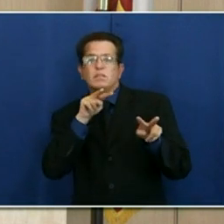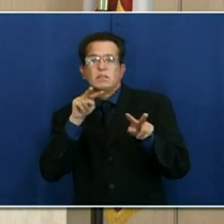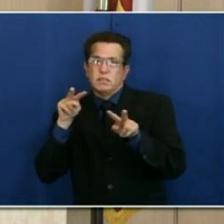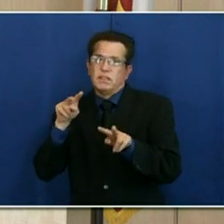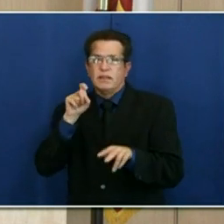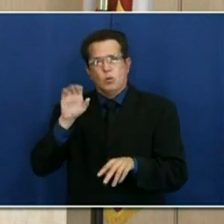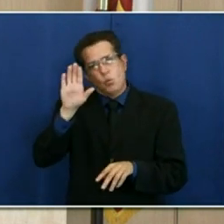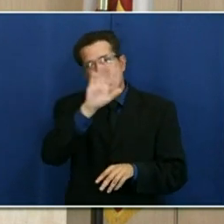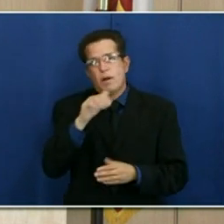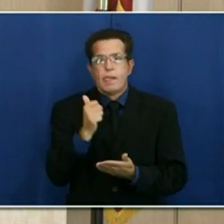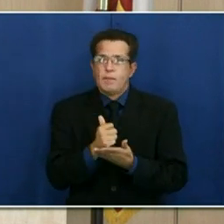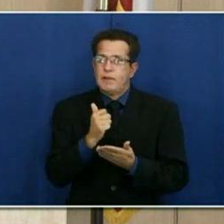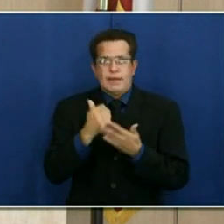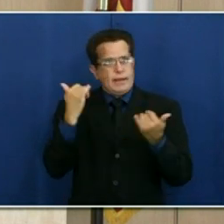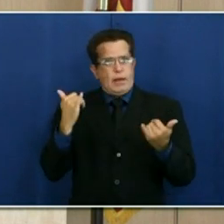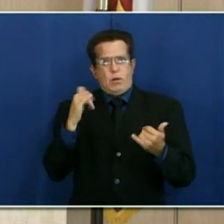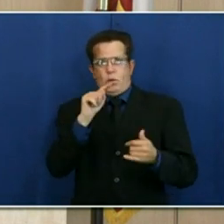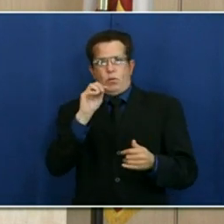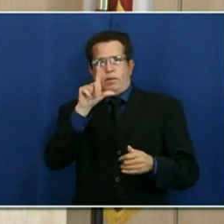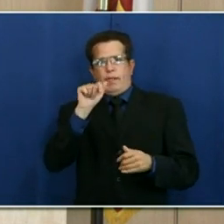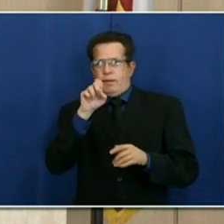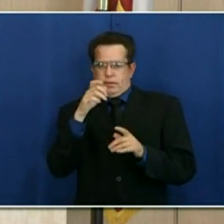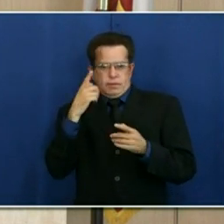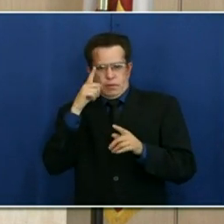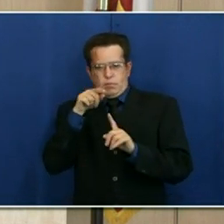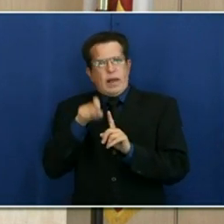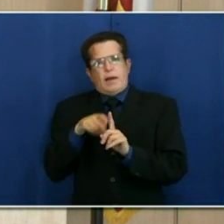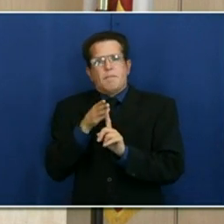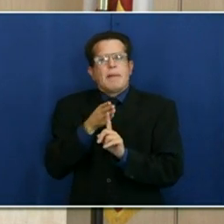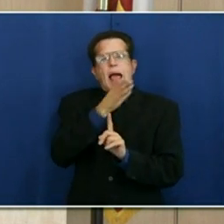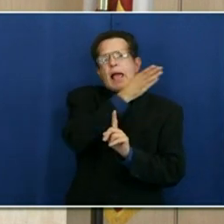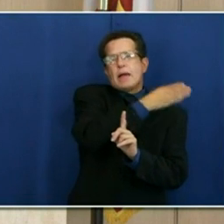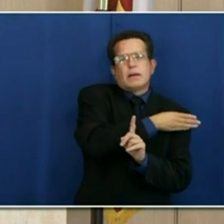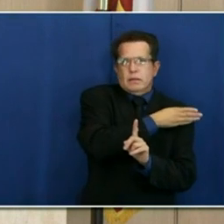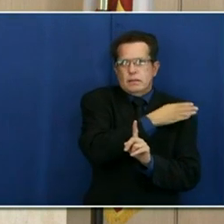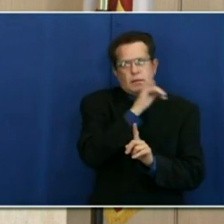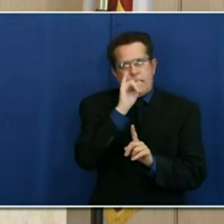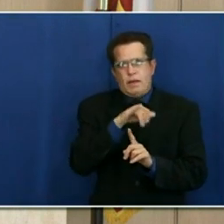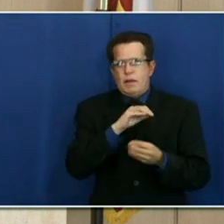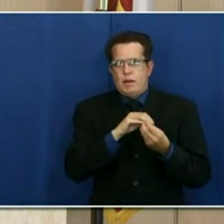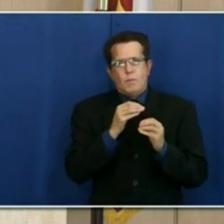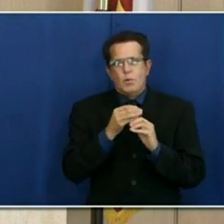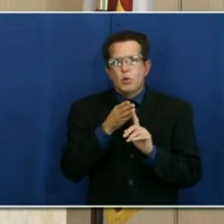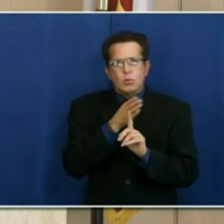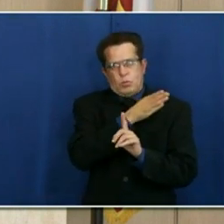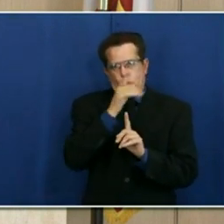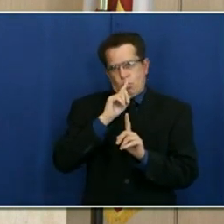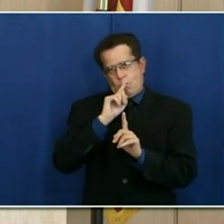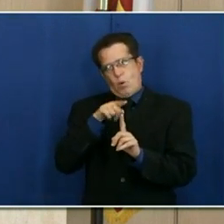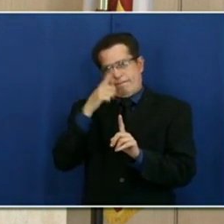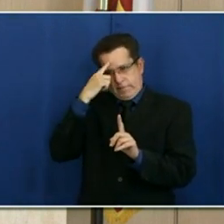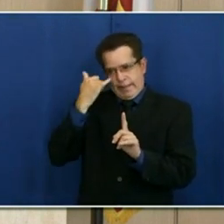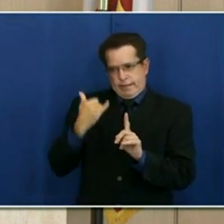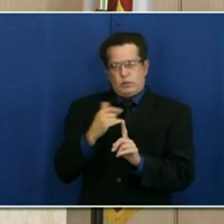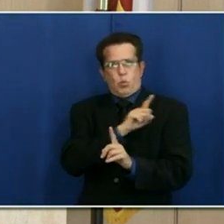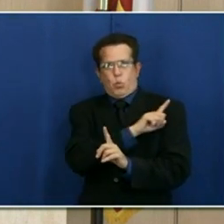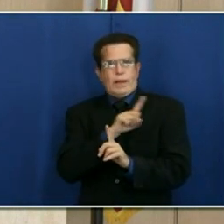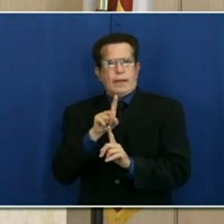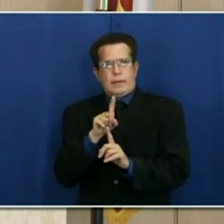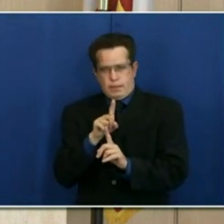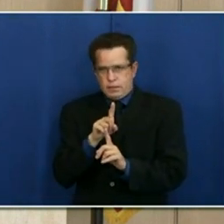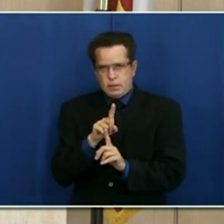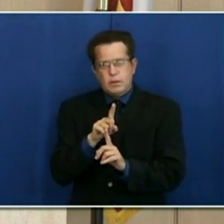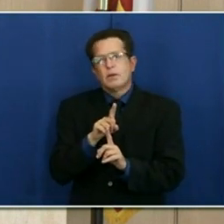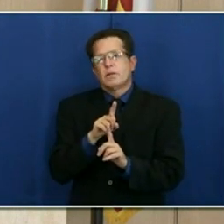is too late, as I stated, to have an impact on data that will be reported for this week, this